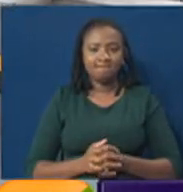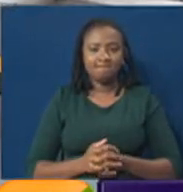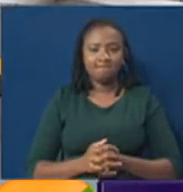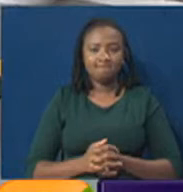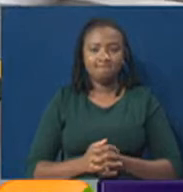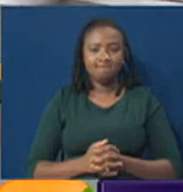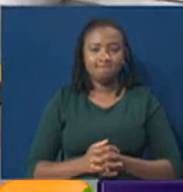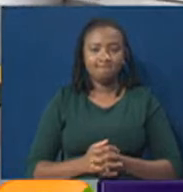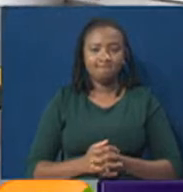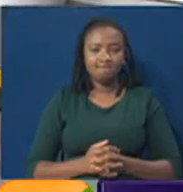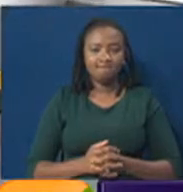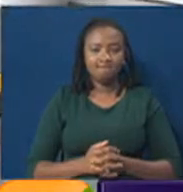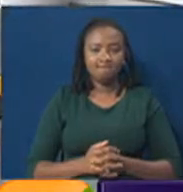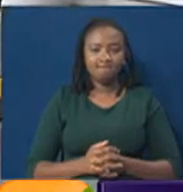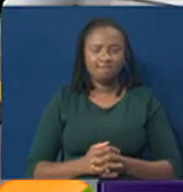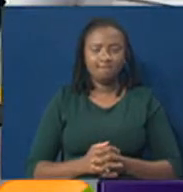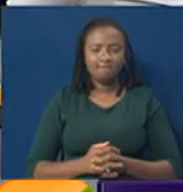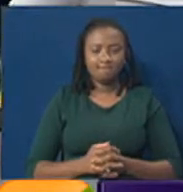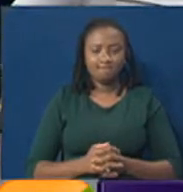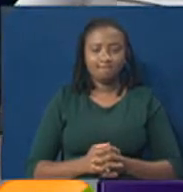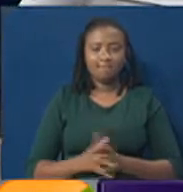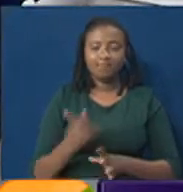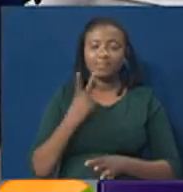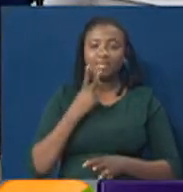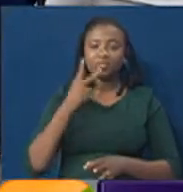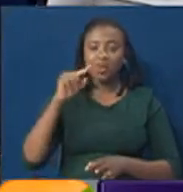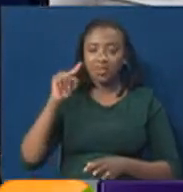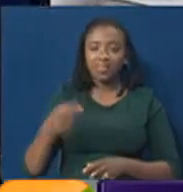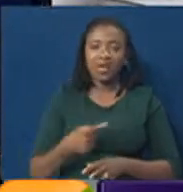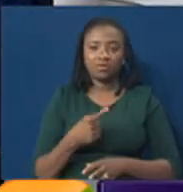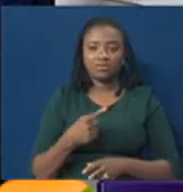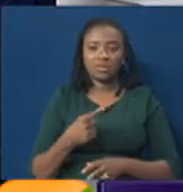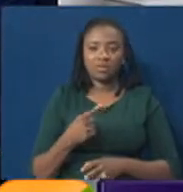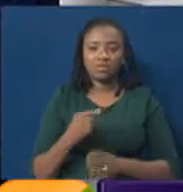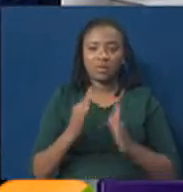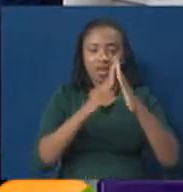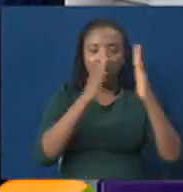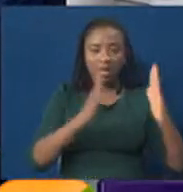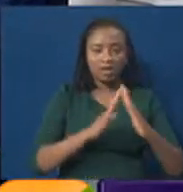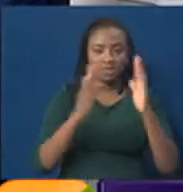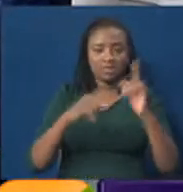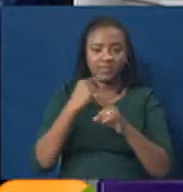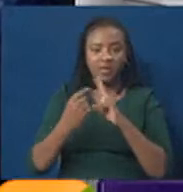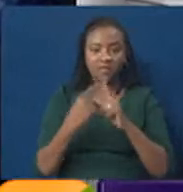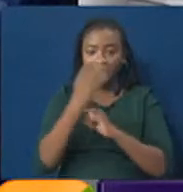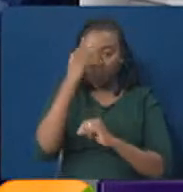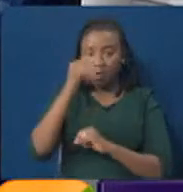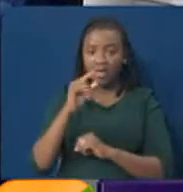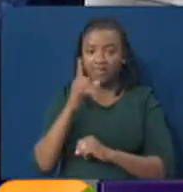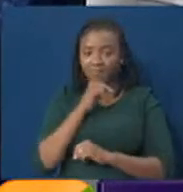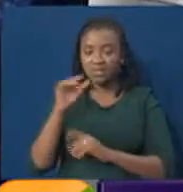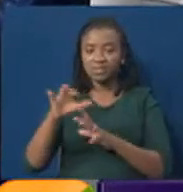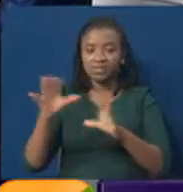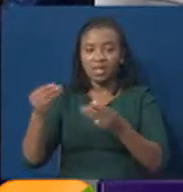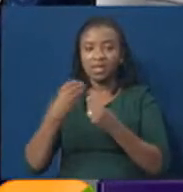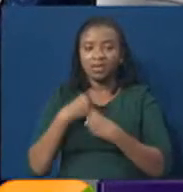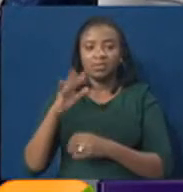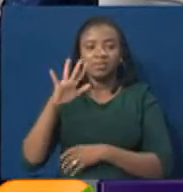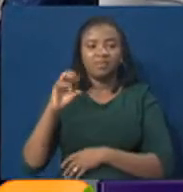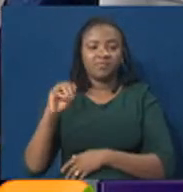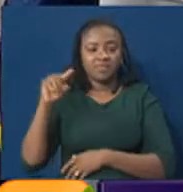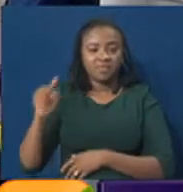our target is 200,000 units per year, because already the market is giving 50,000. Okay. So with